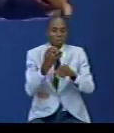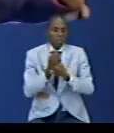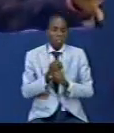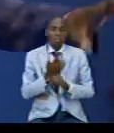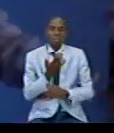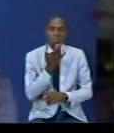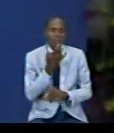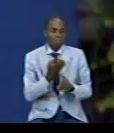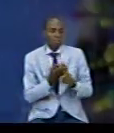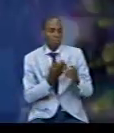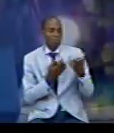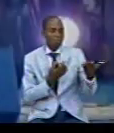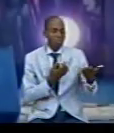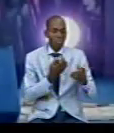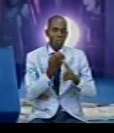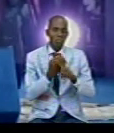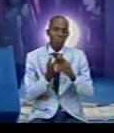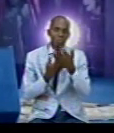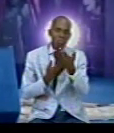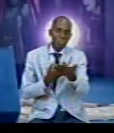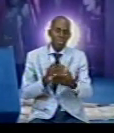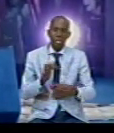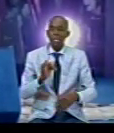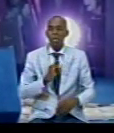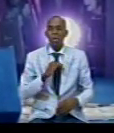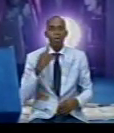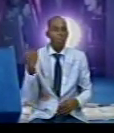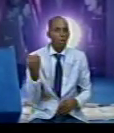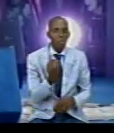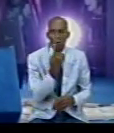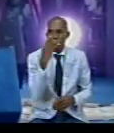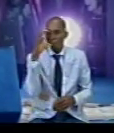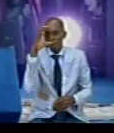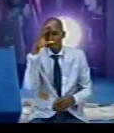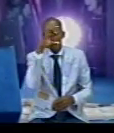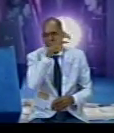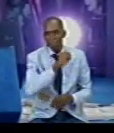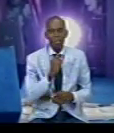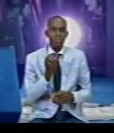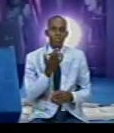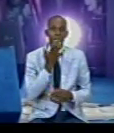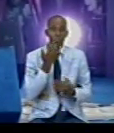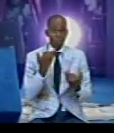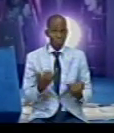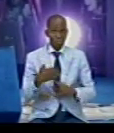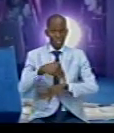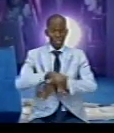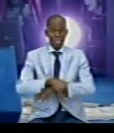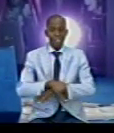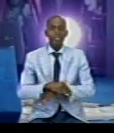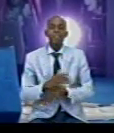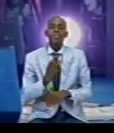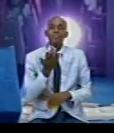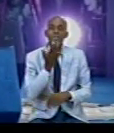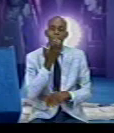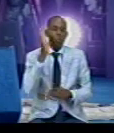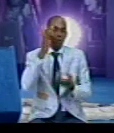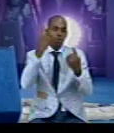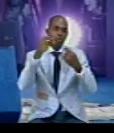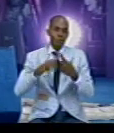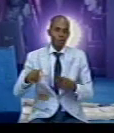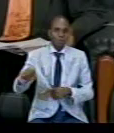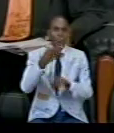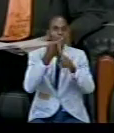here, from there. I always missed it. Tonight, favor will come to you from heaven.